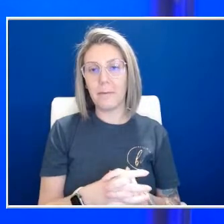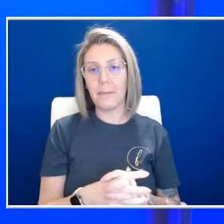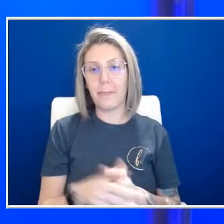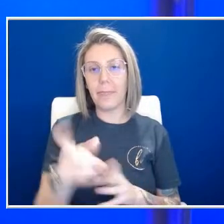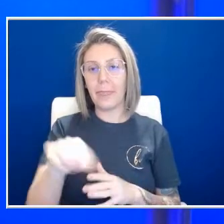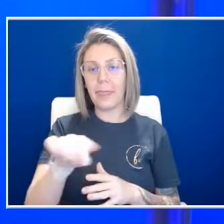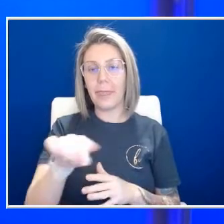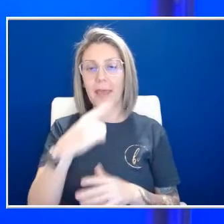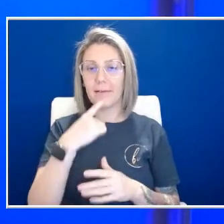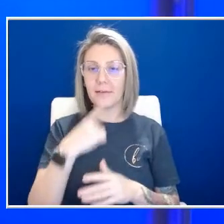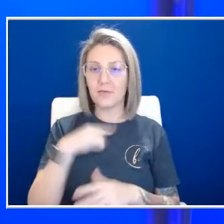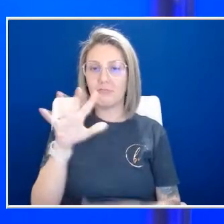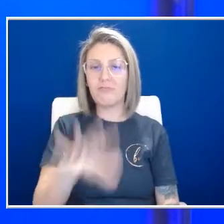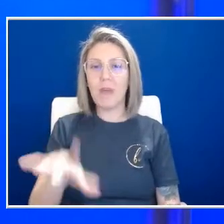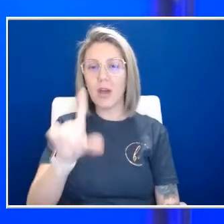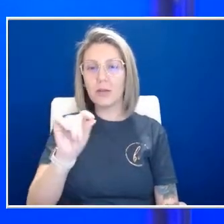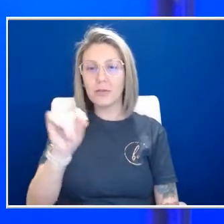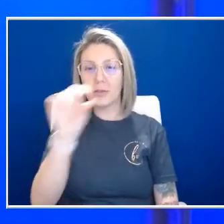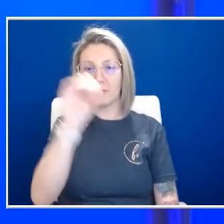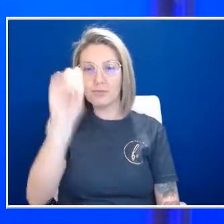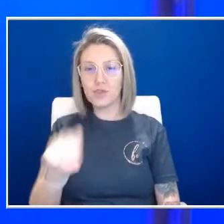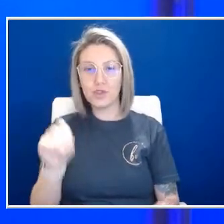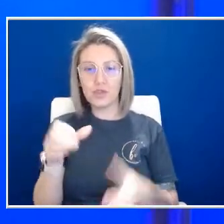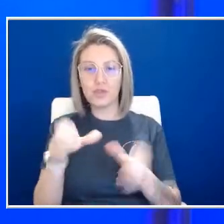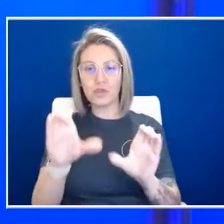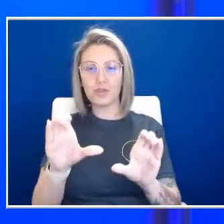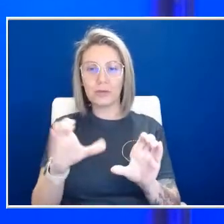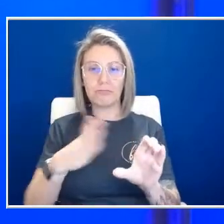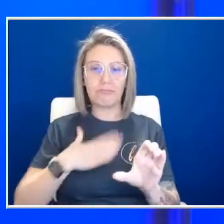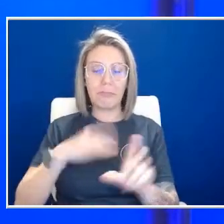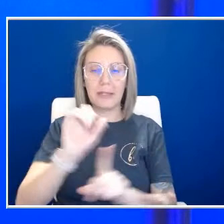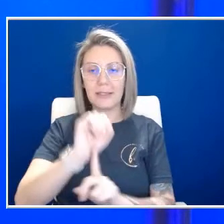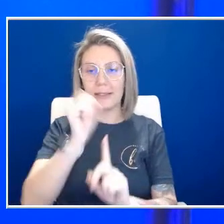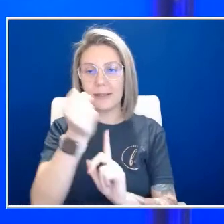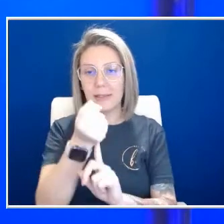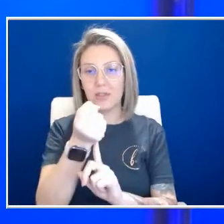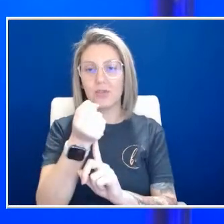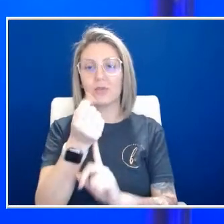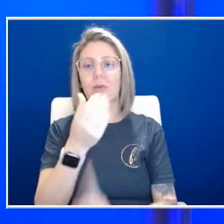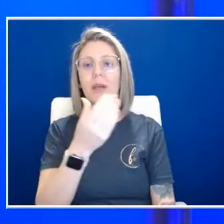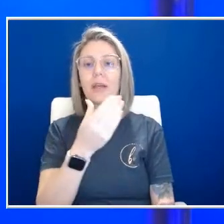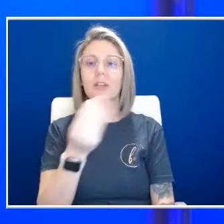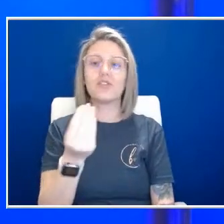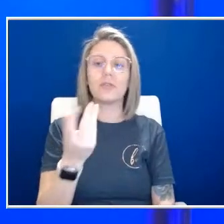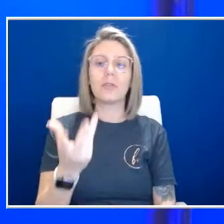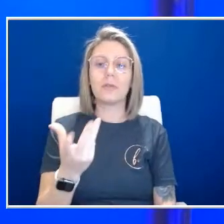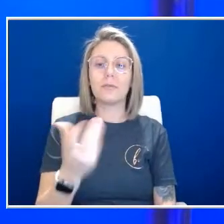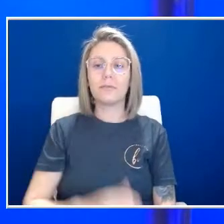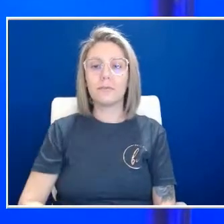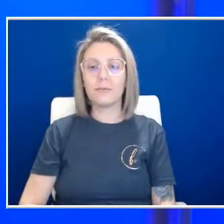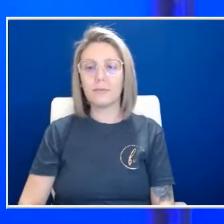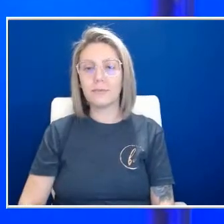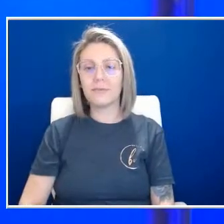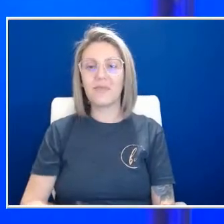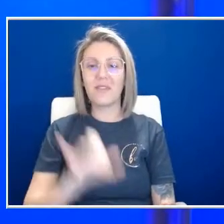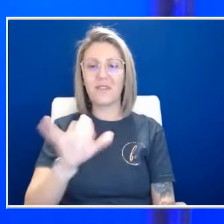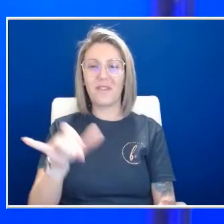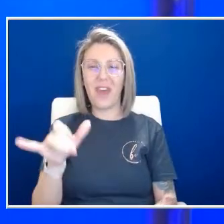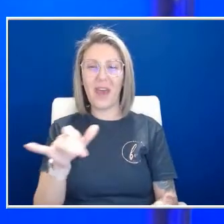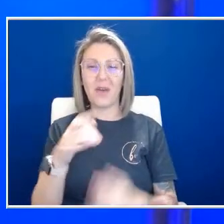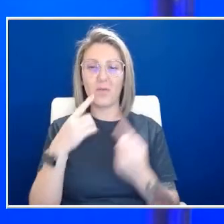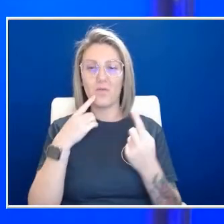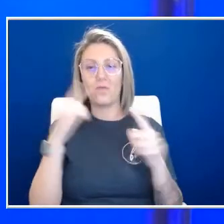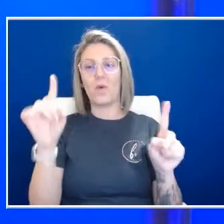20% chance, given my situation at the time, of it working.